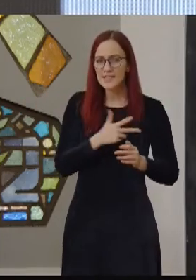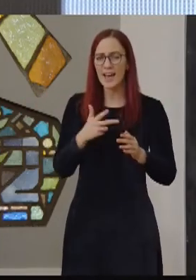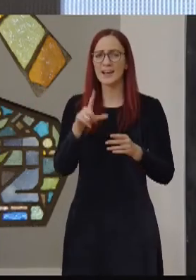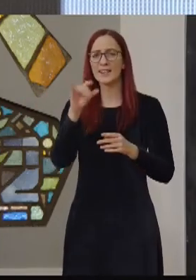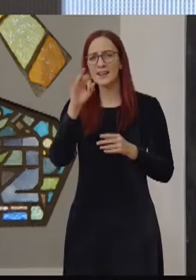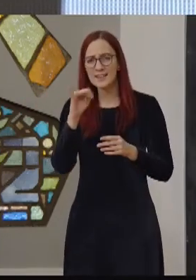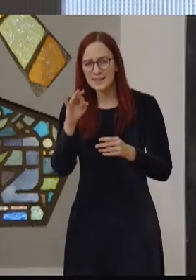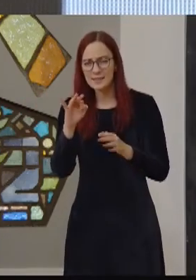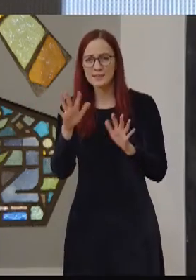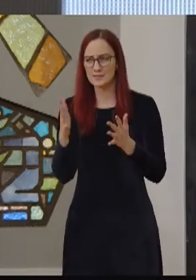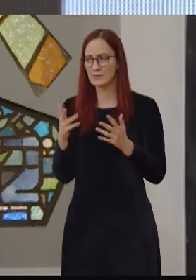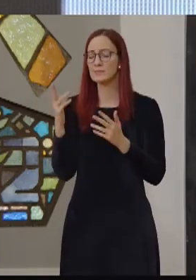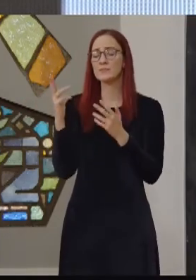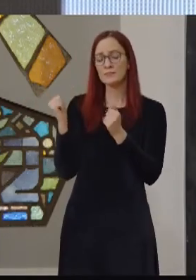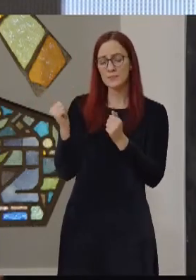And we have,